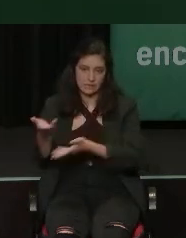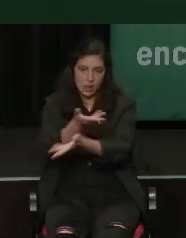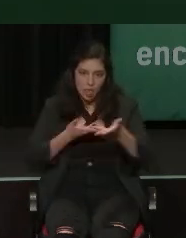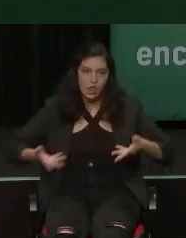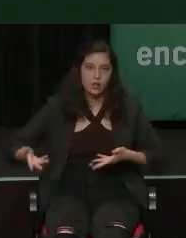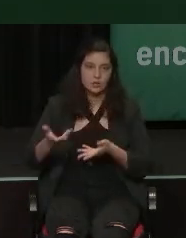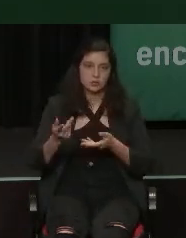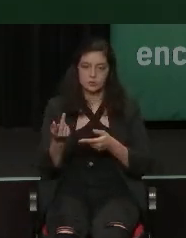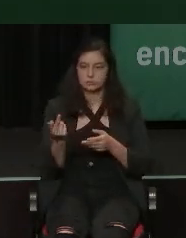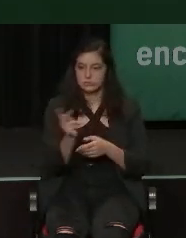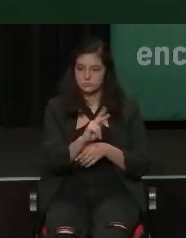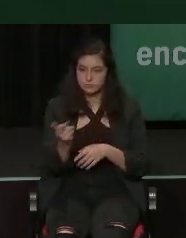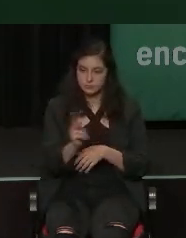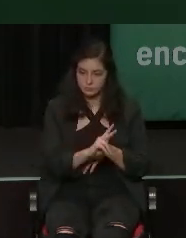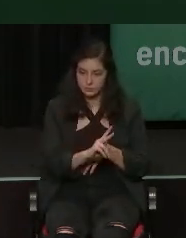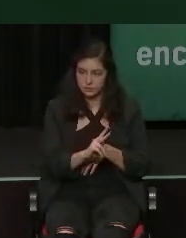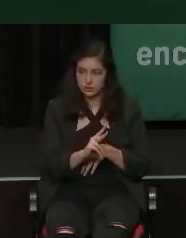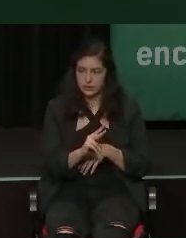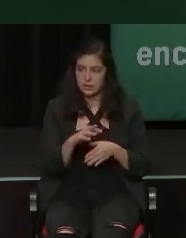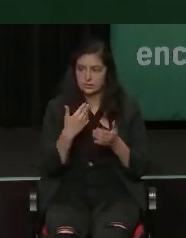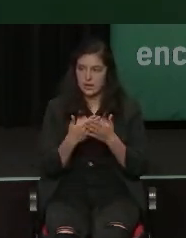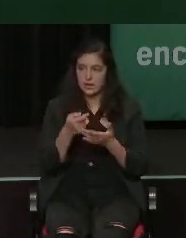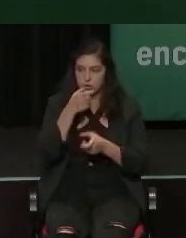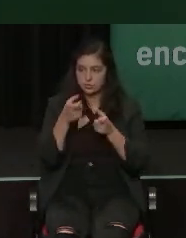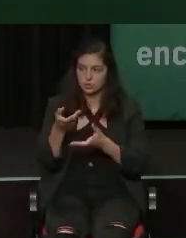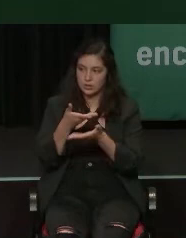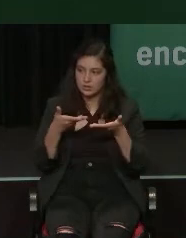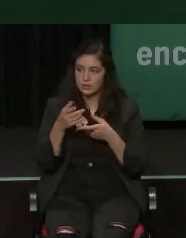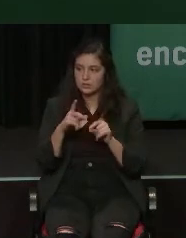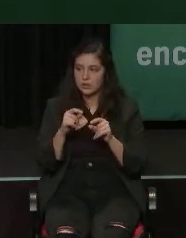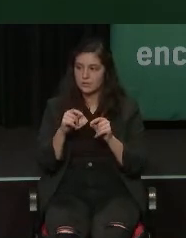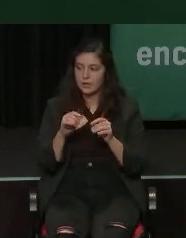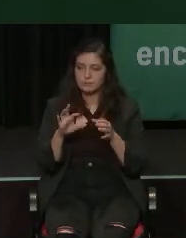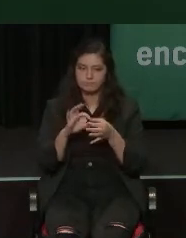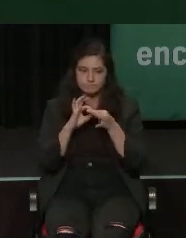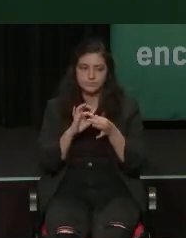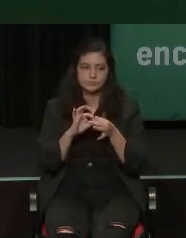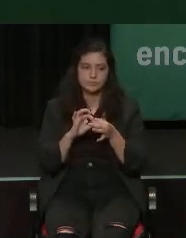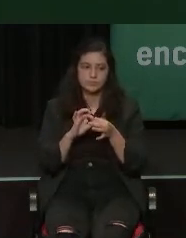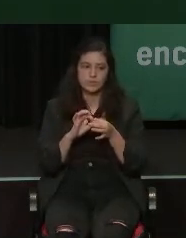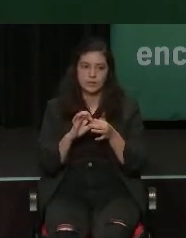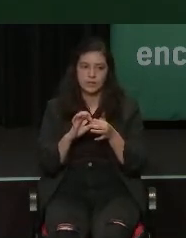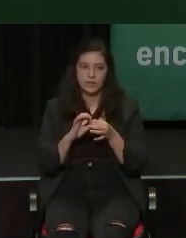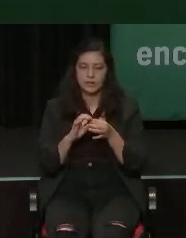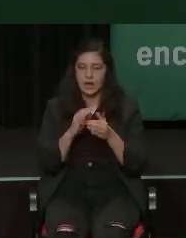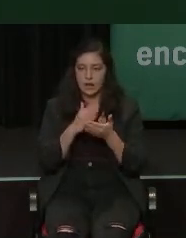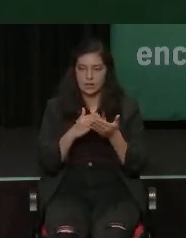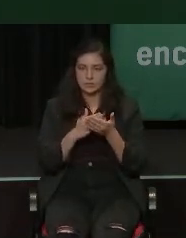both sides, fostering the human interaction, and consolidating the academic ties between both